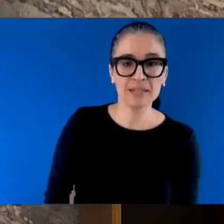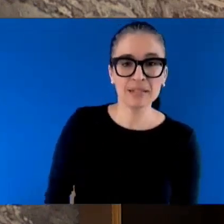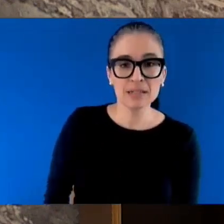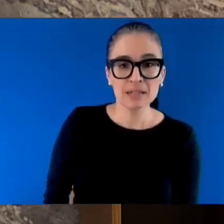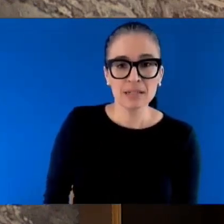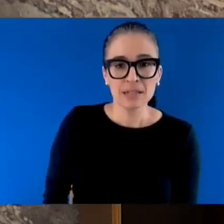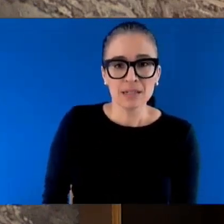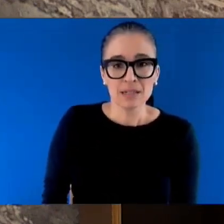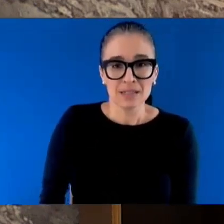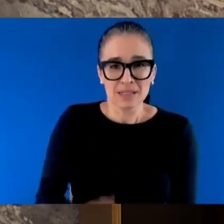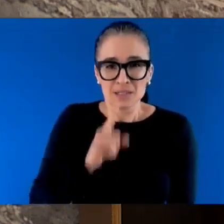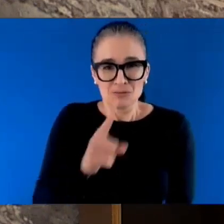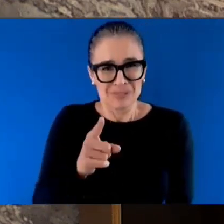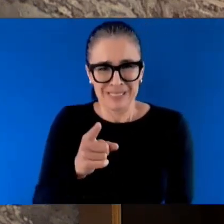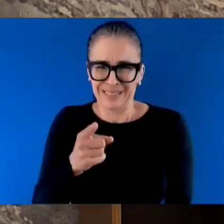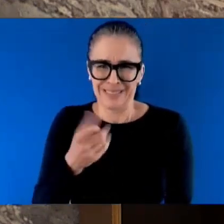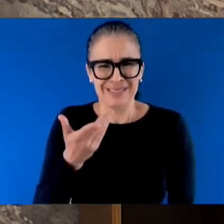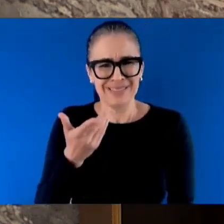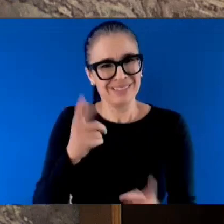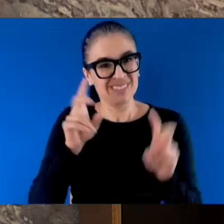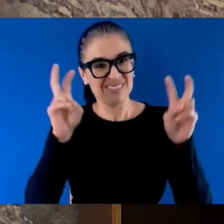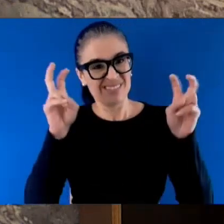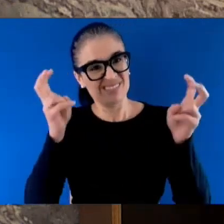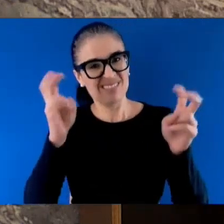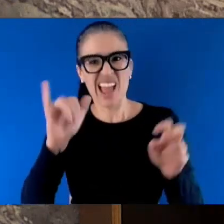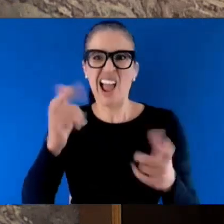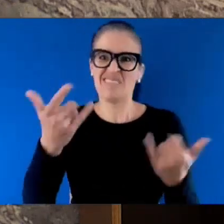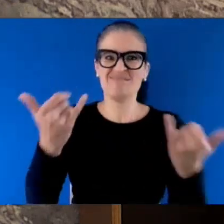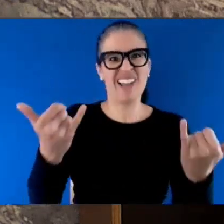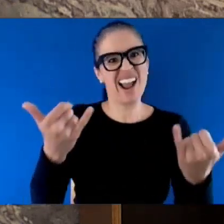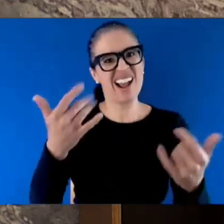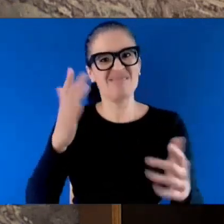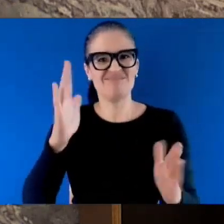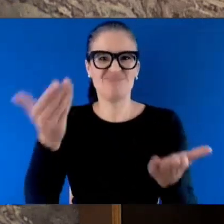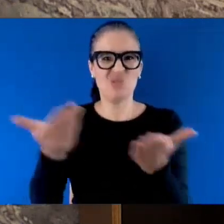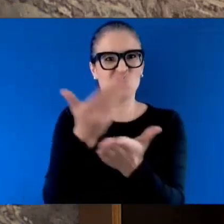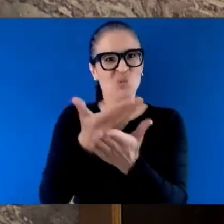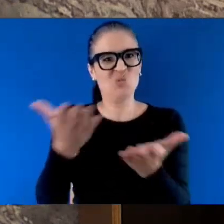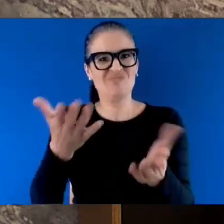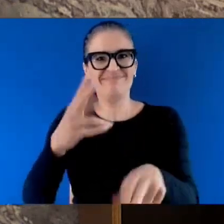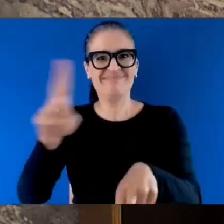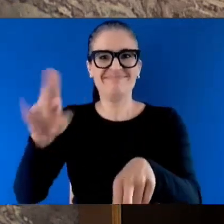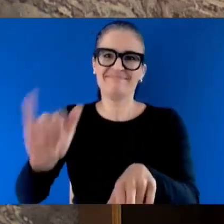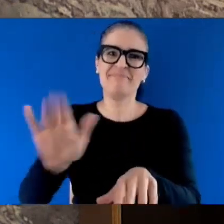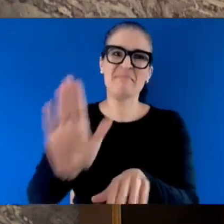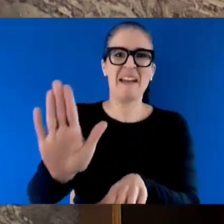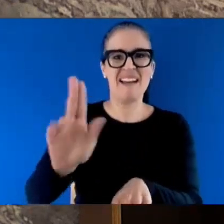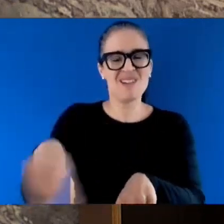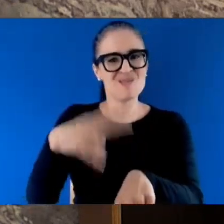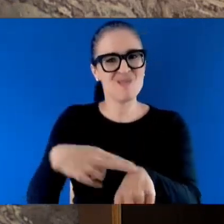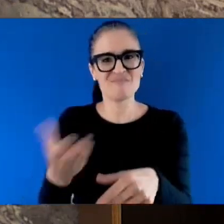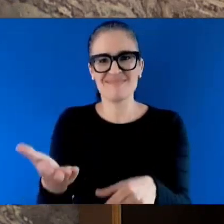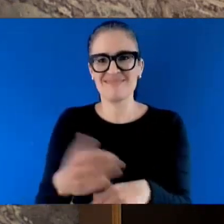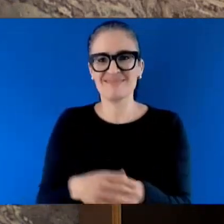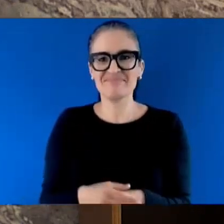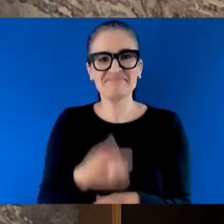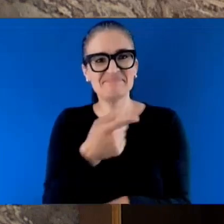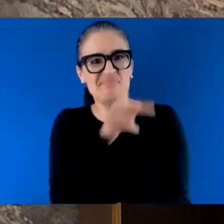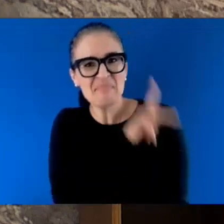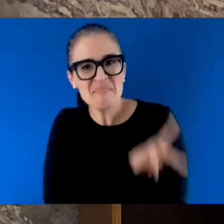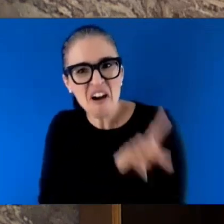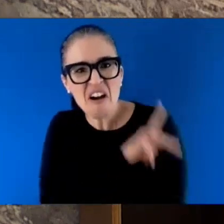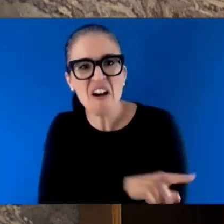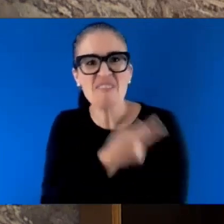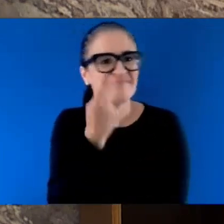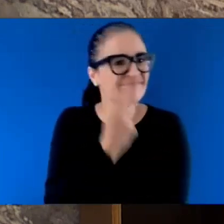spaces and for businesses as a direct result of the policy choices, the reckless policy choices of this NDP government. Mr. Speaker,